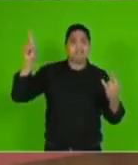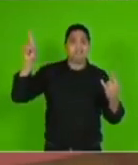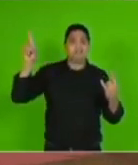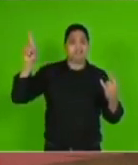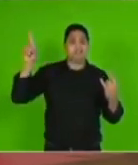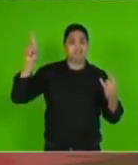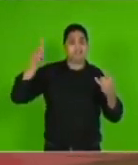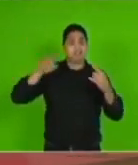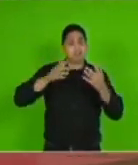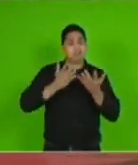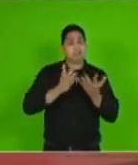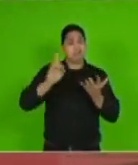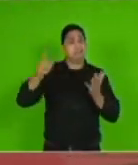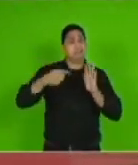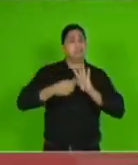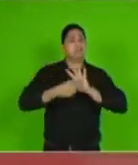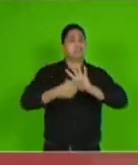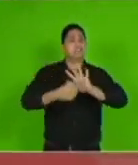Because